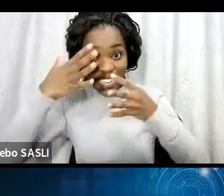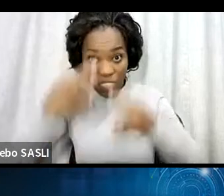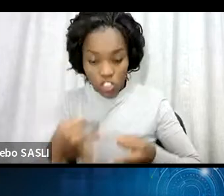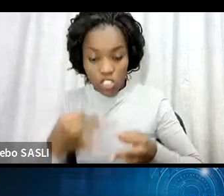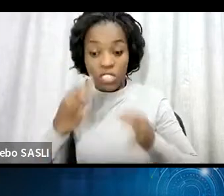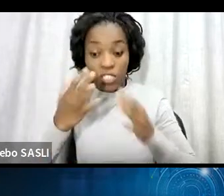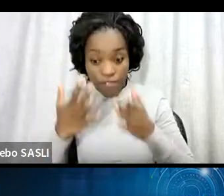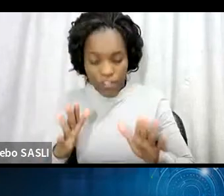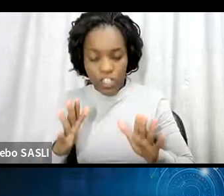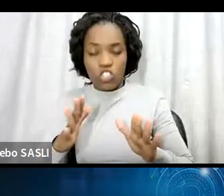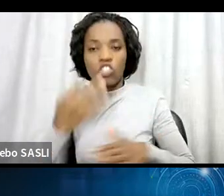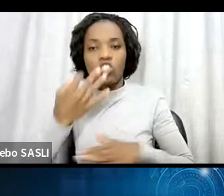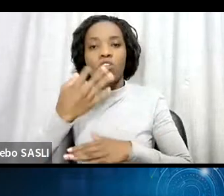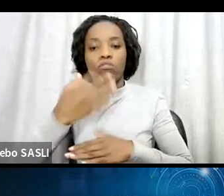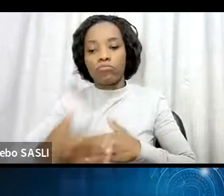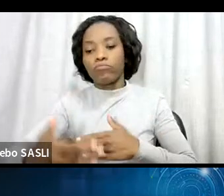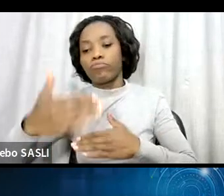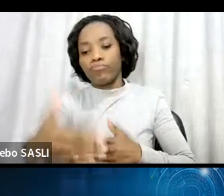made.